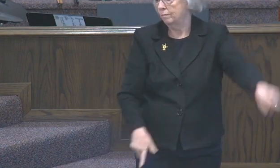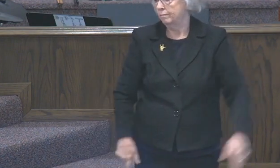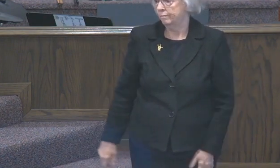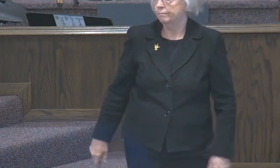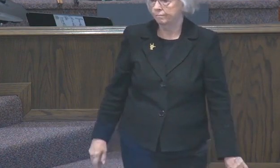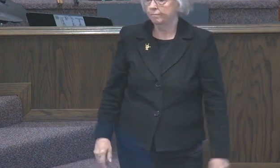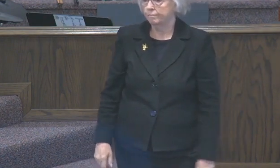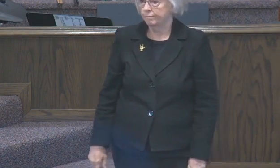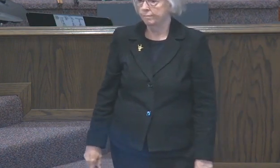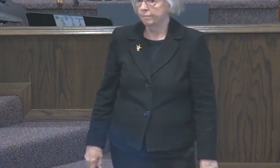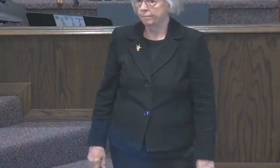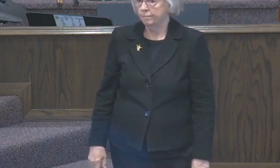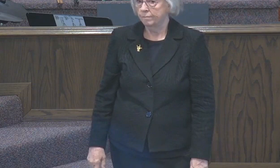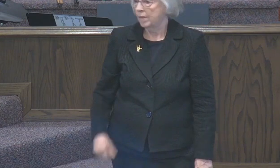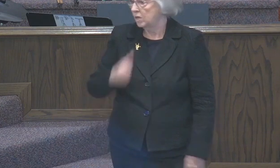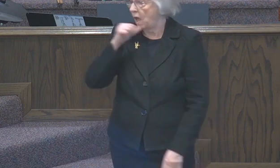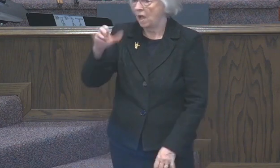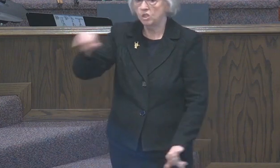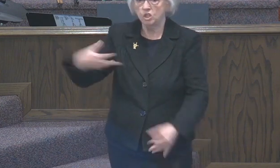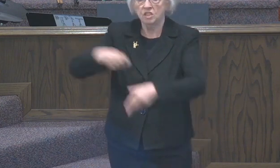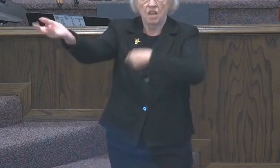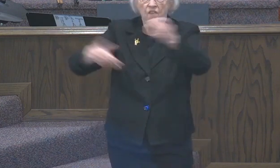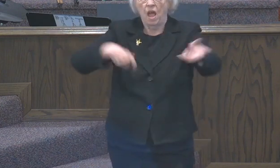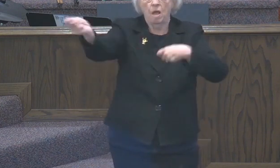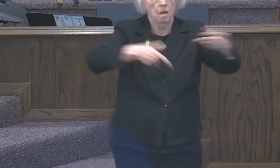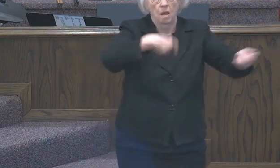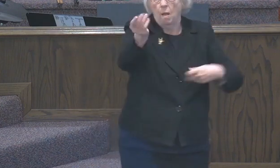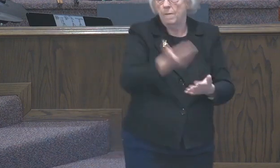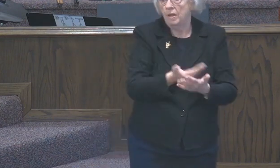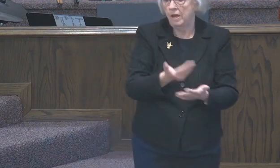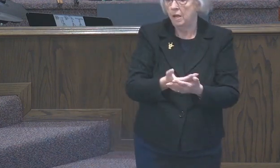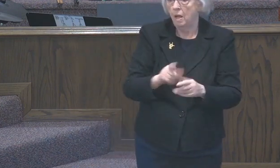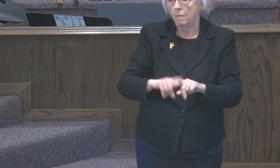God and in his promises to you.